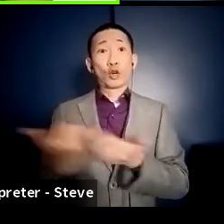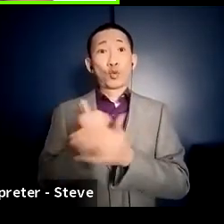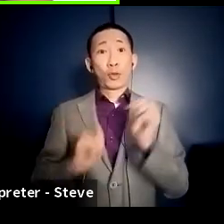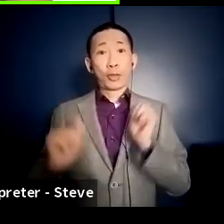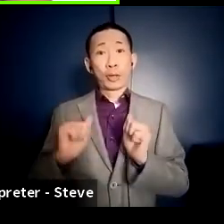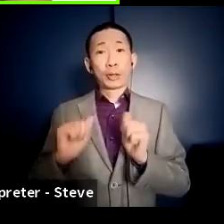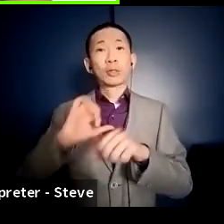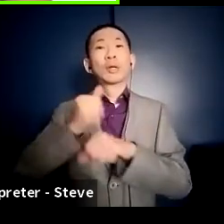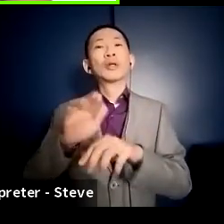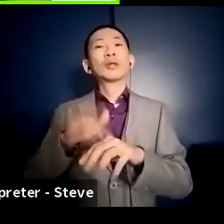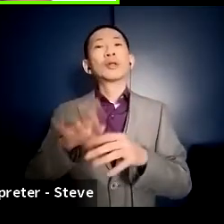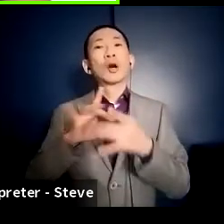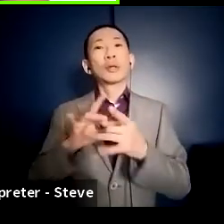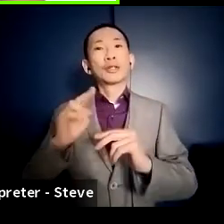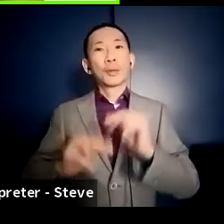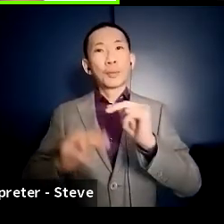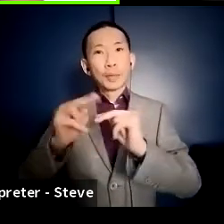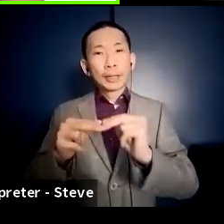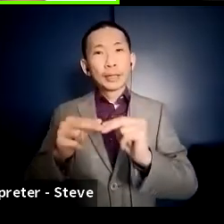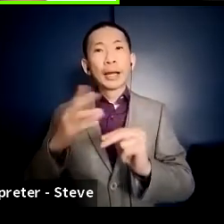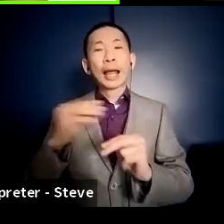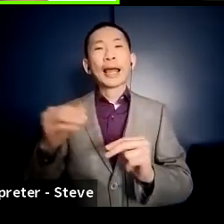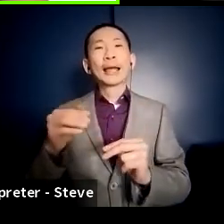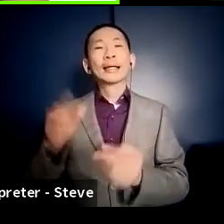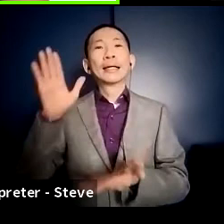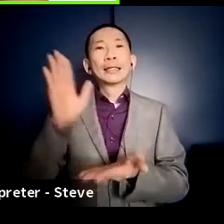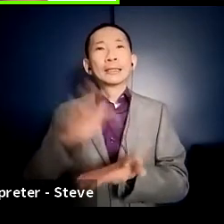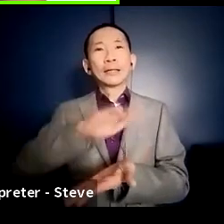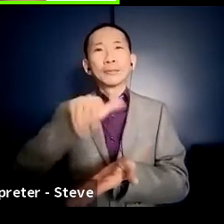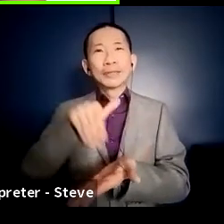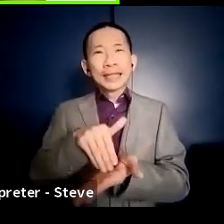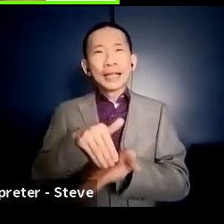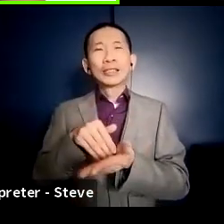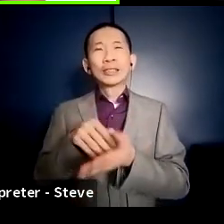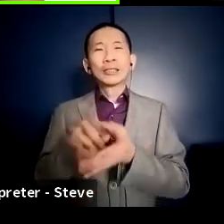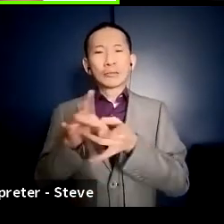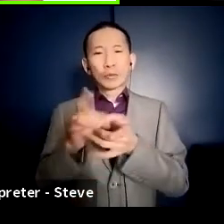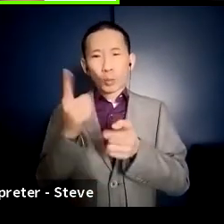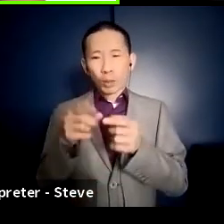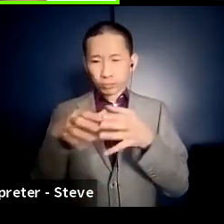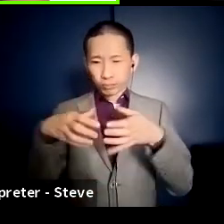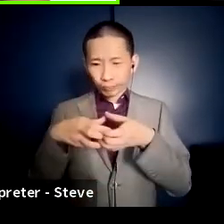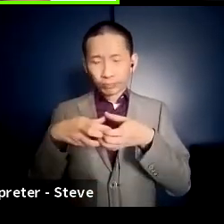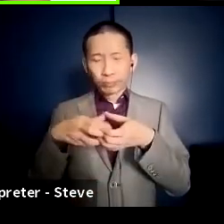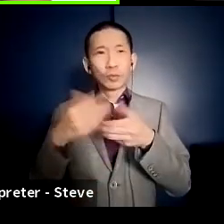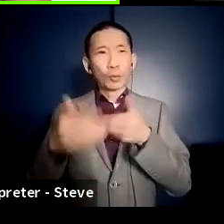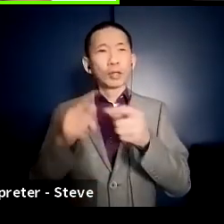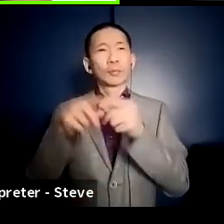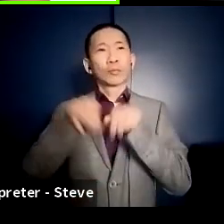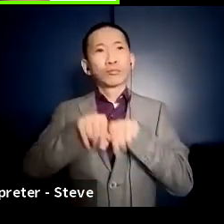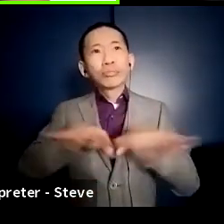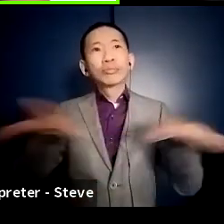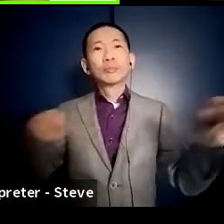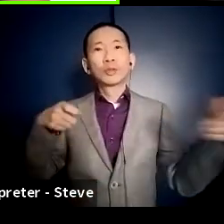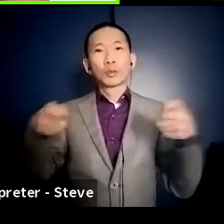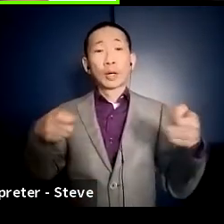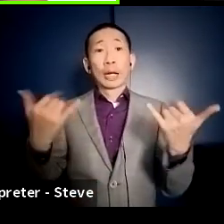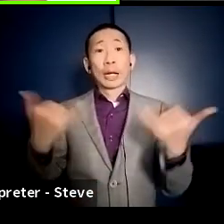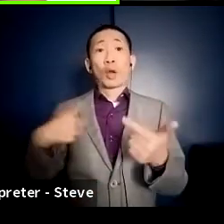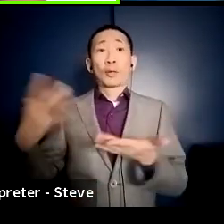on relationship building and decentralized processes. So we encourage you to participate to whatever extent you can. We're going to take a moment now